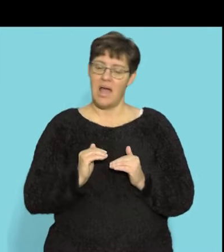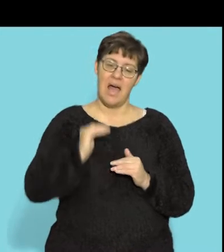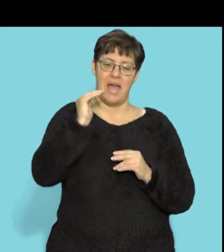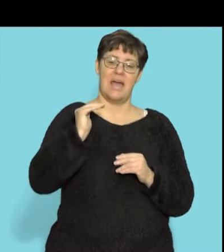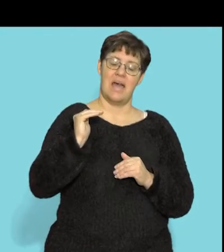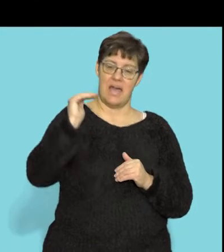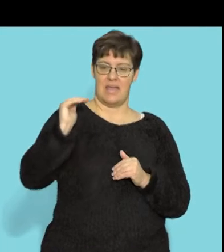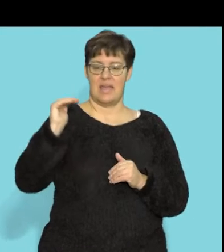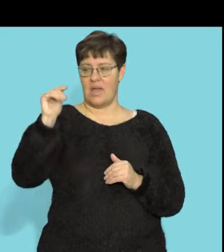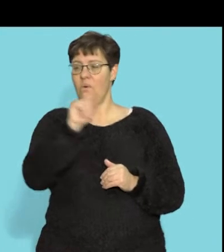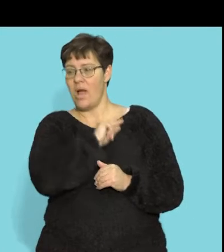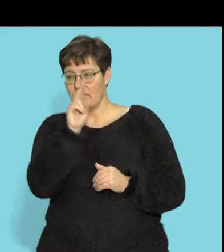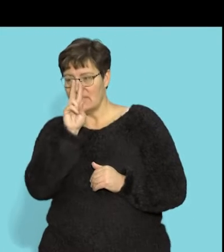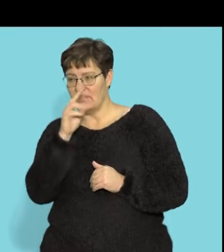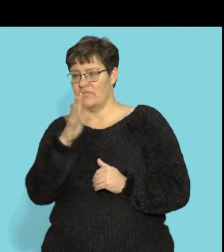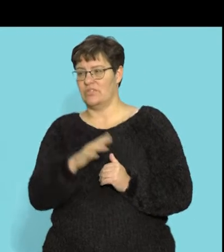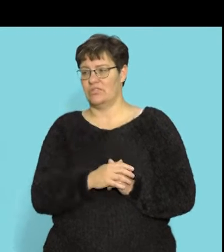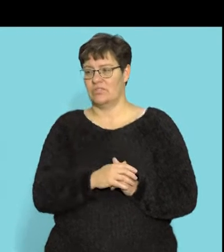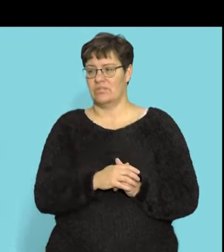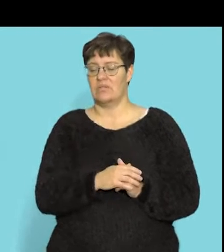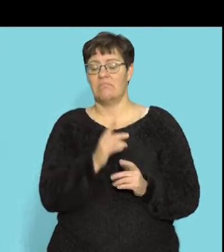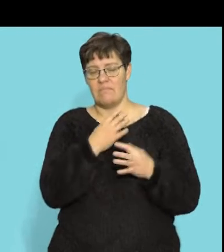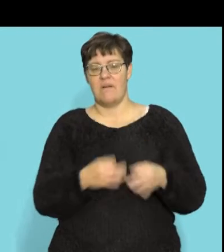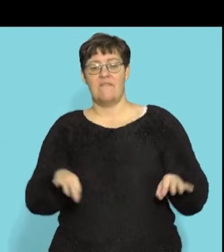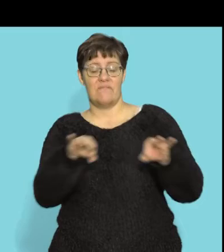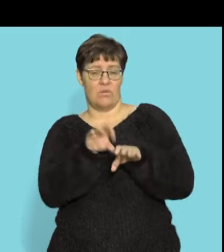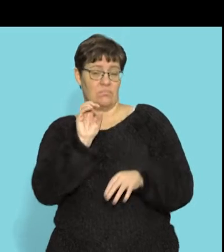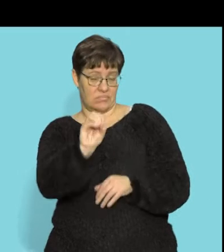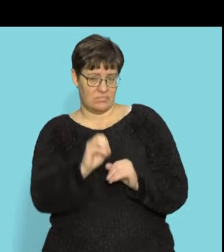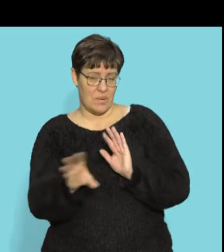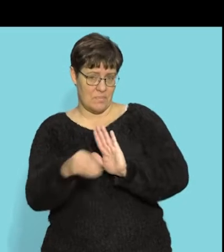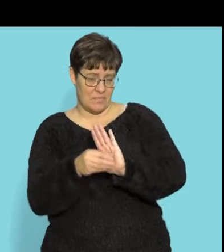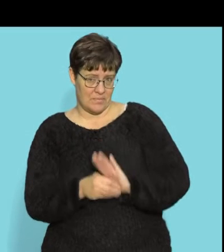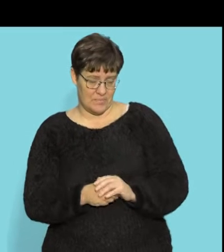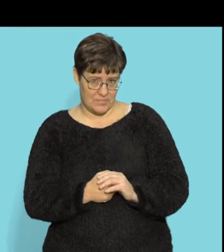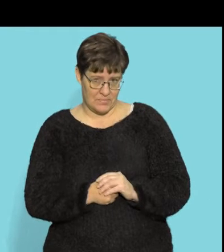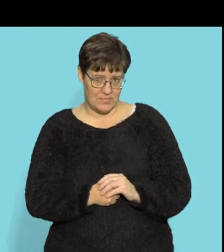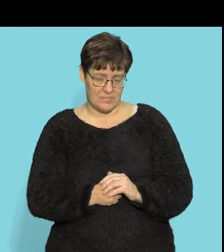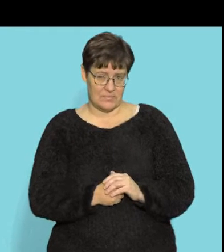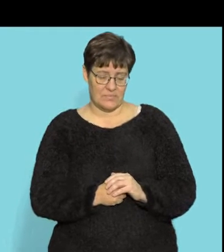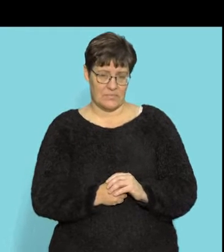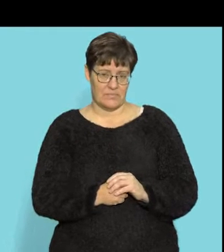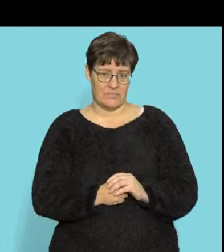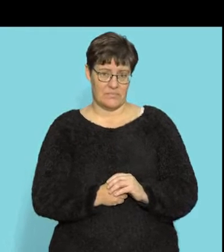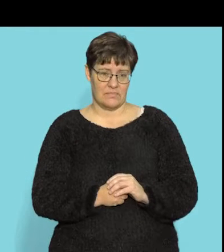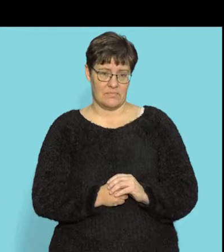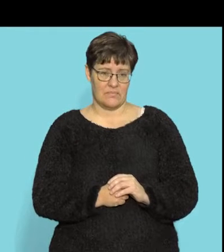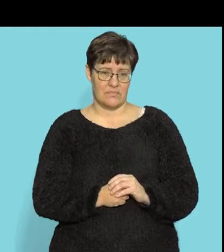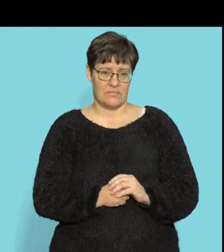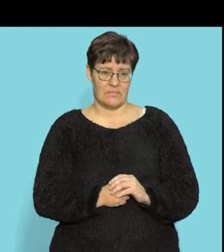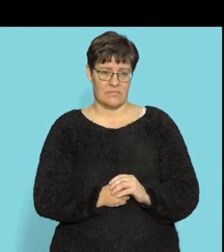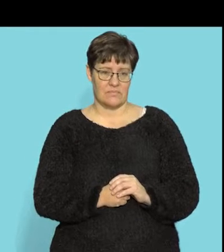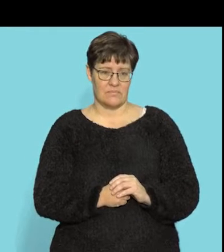gets higher and higher, as we would have seen in the values that we actually recorded during the